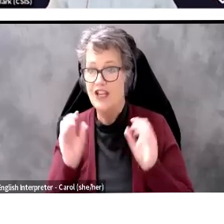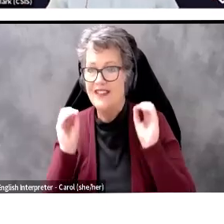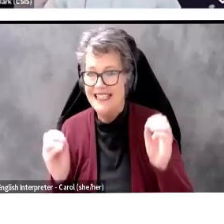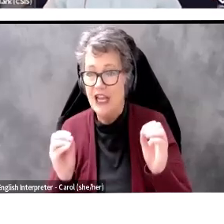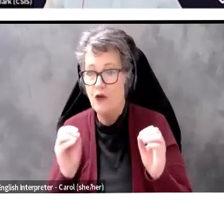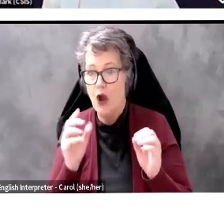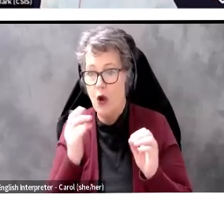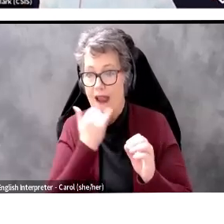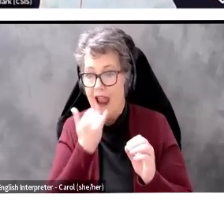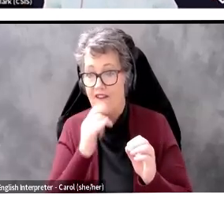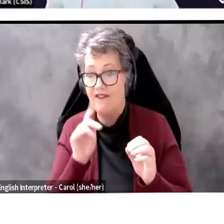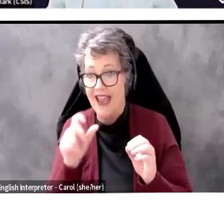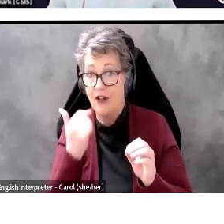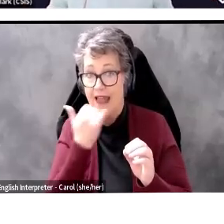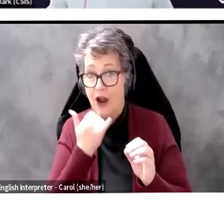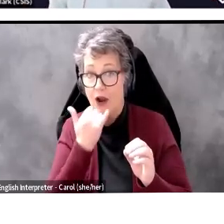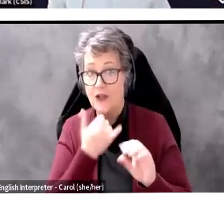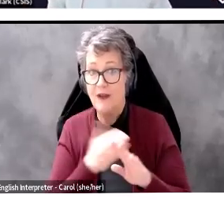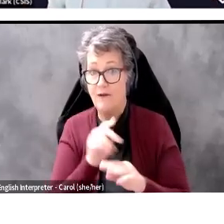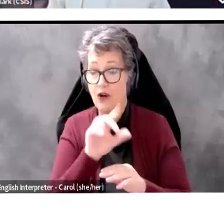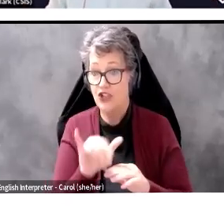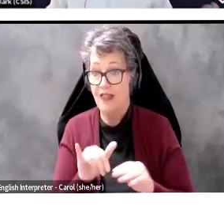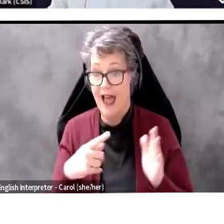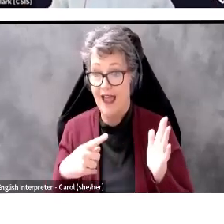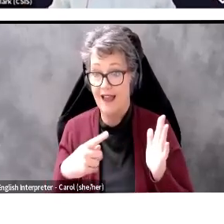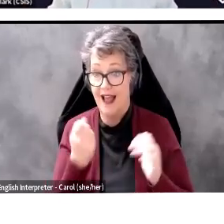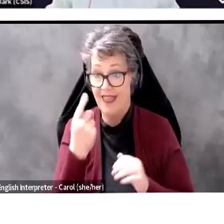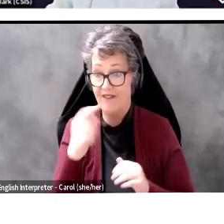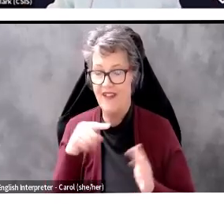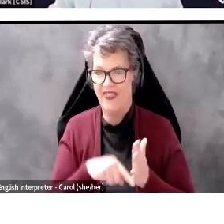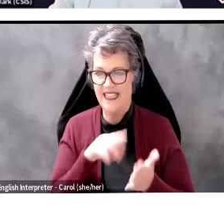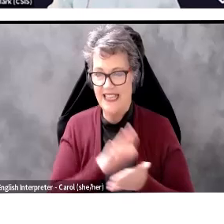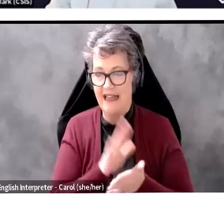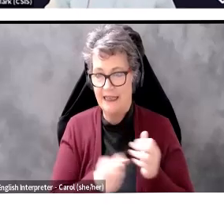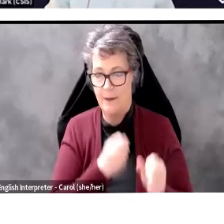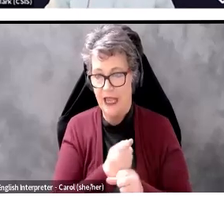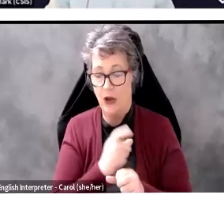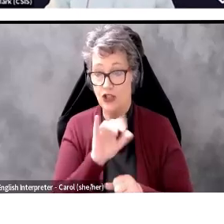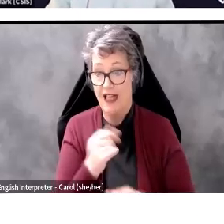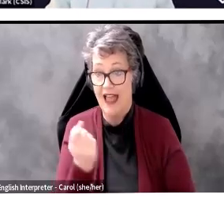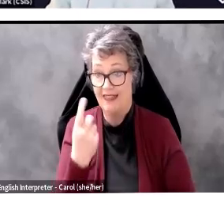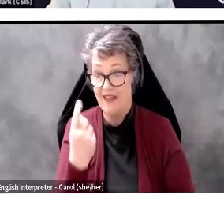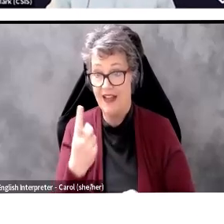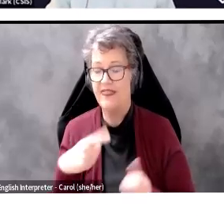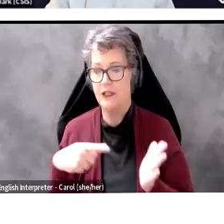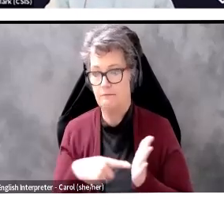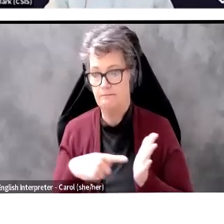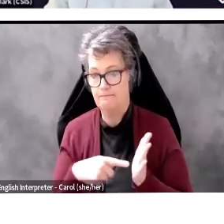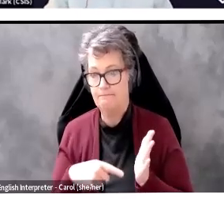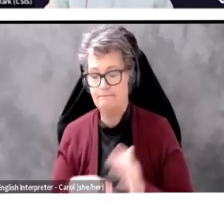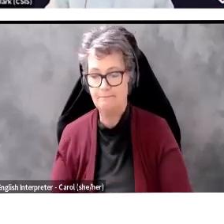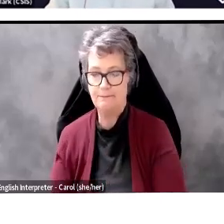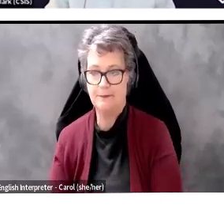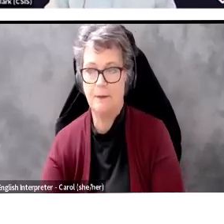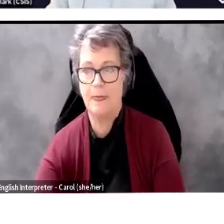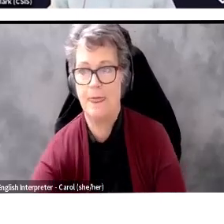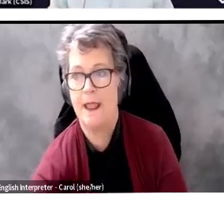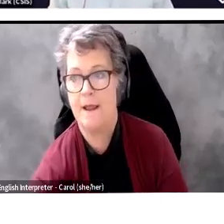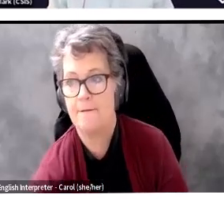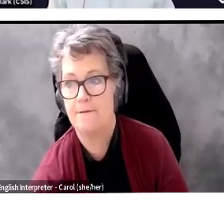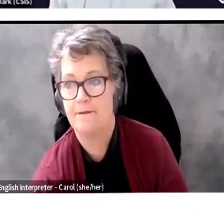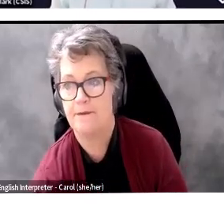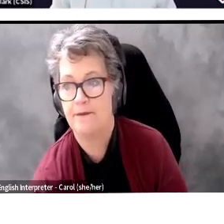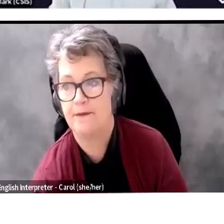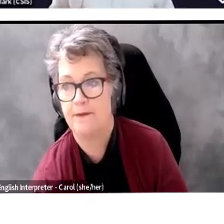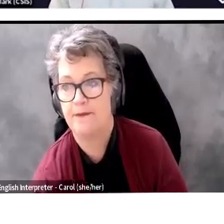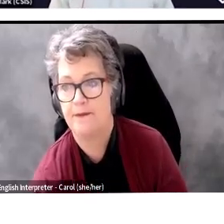by July 11th this academic year. So July 11th is our error-free milestone date. Senate